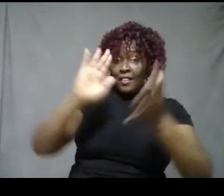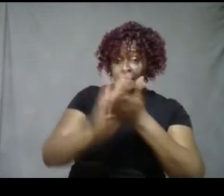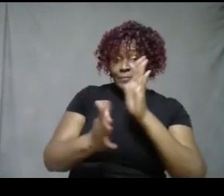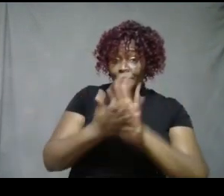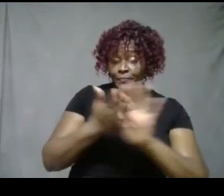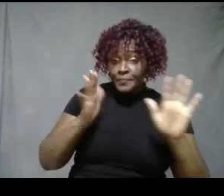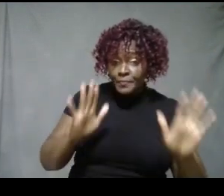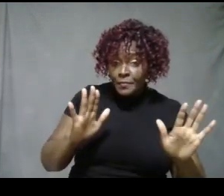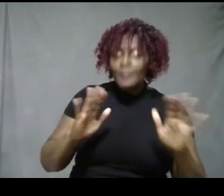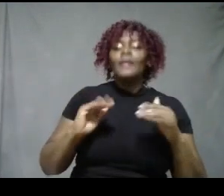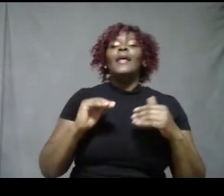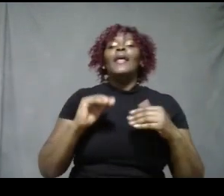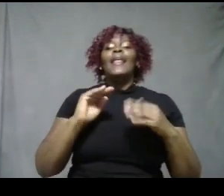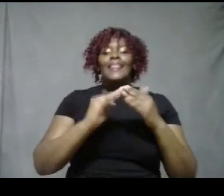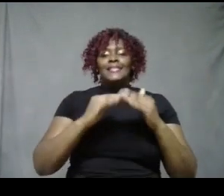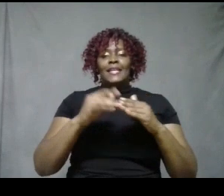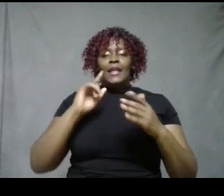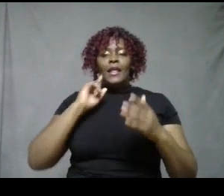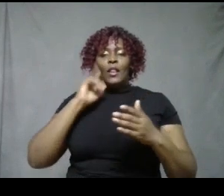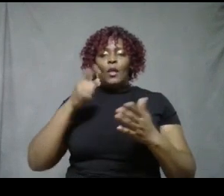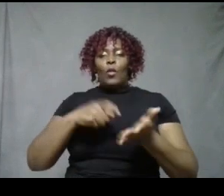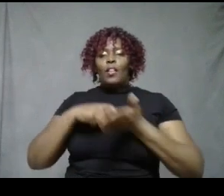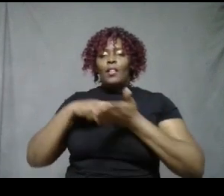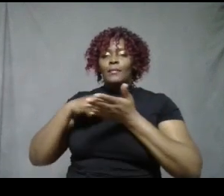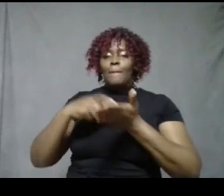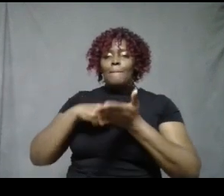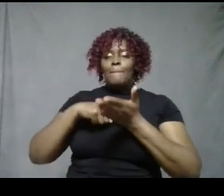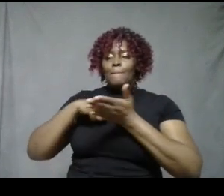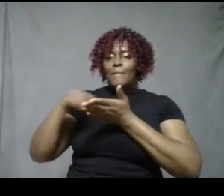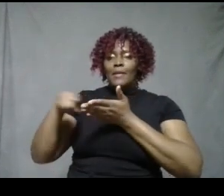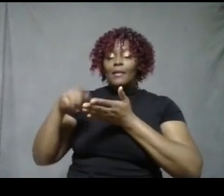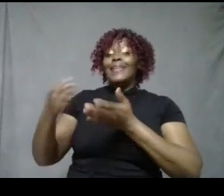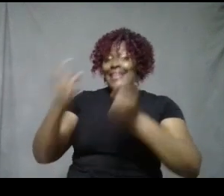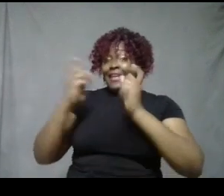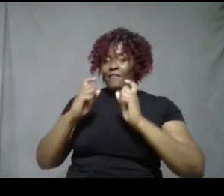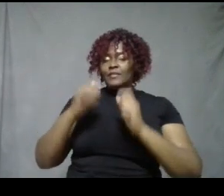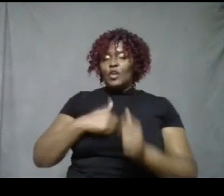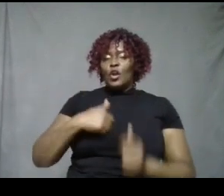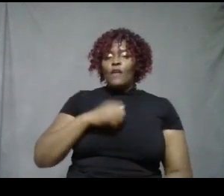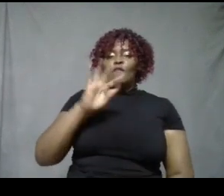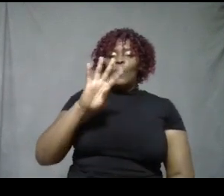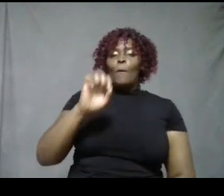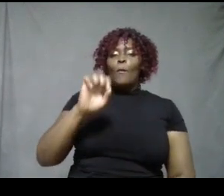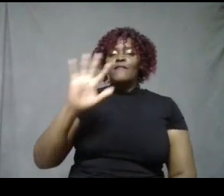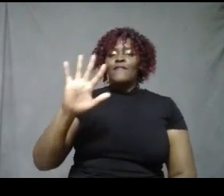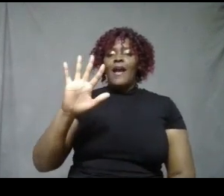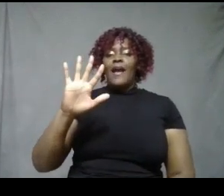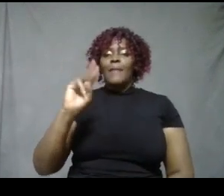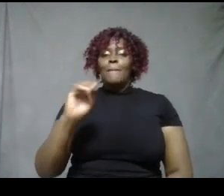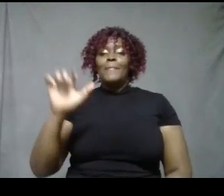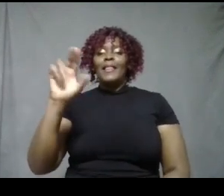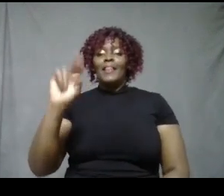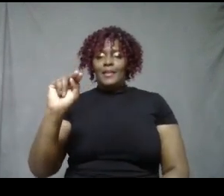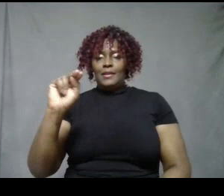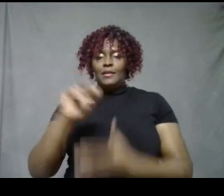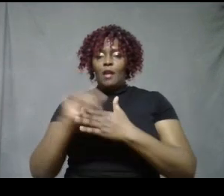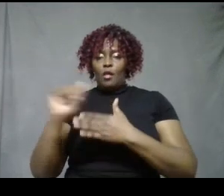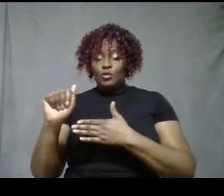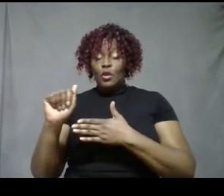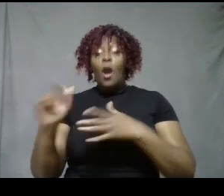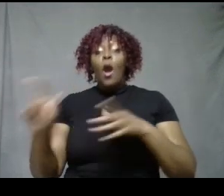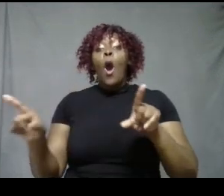be given $4.5 million. In addition to that, the city will be paid